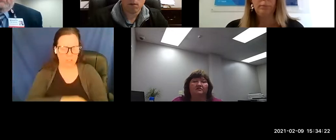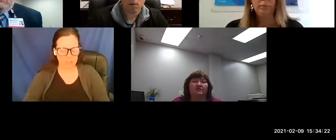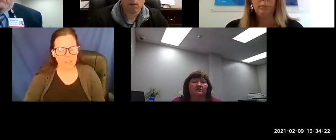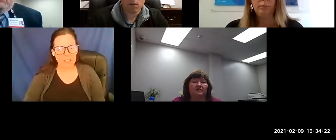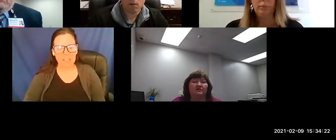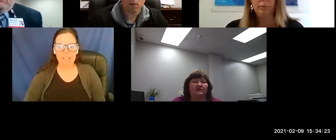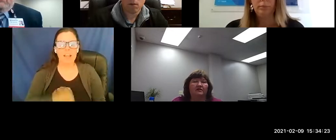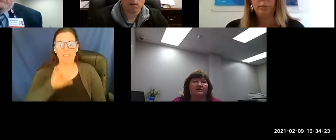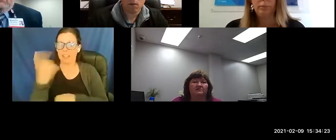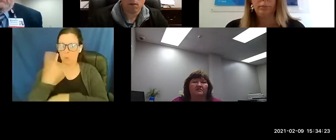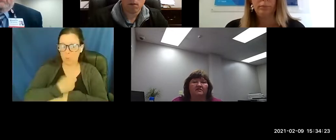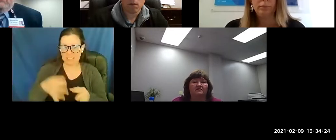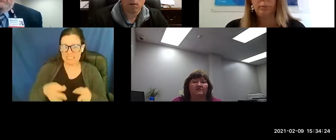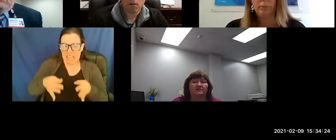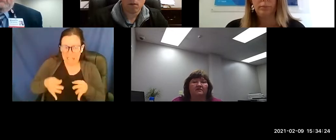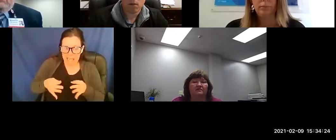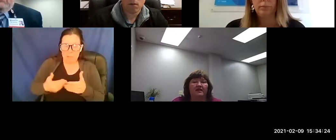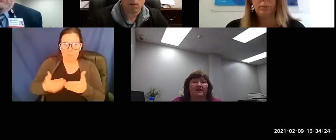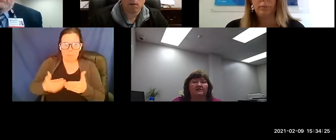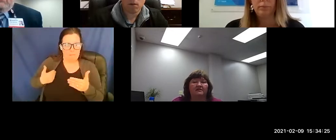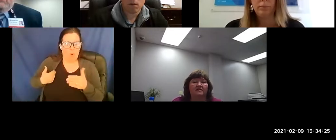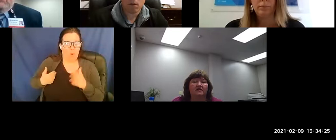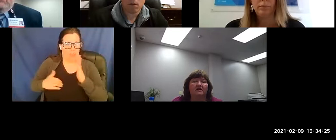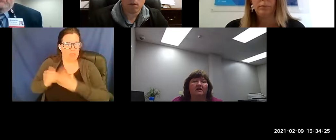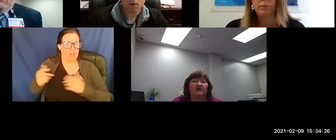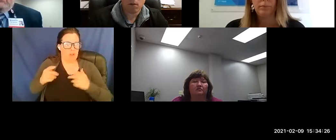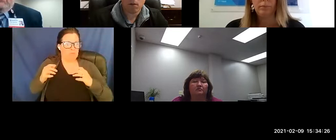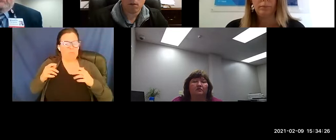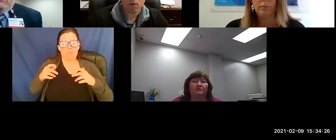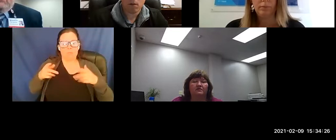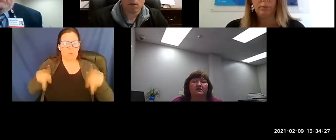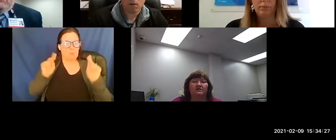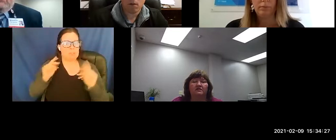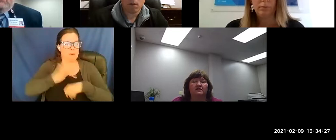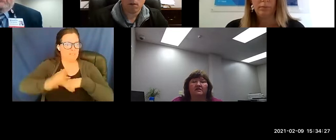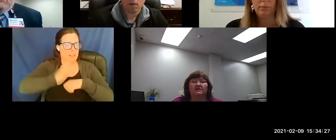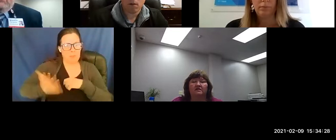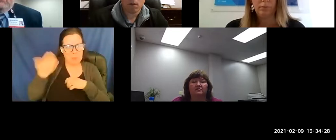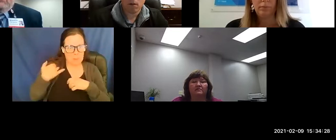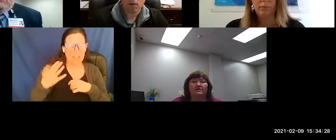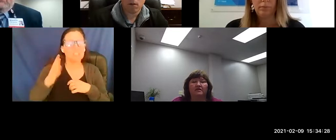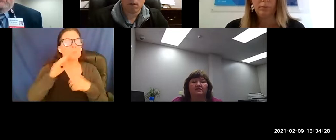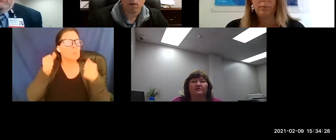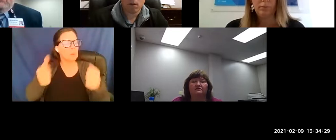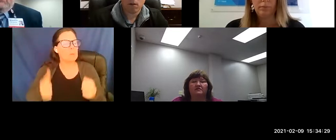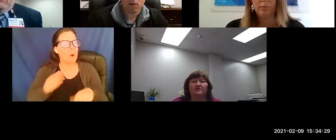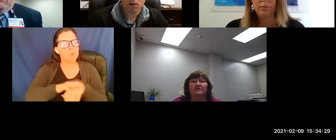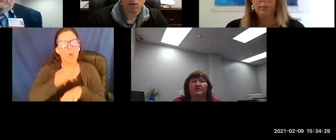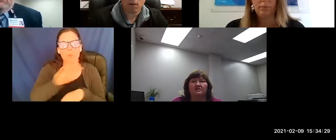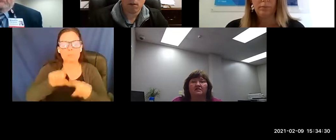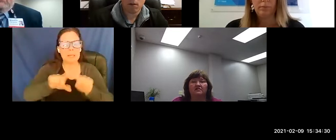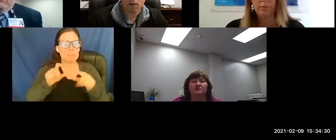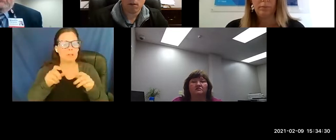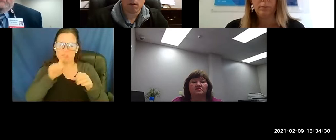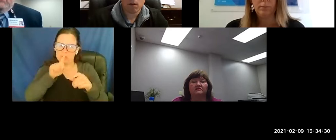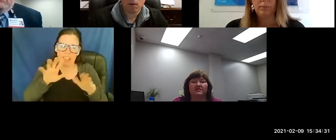day earlier than we had made the doses available in the past, and we will post a link to the slots on our website, but we strongly suggest